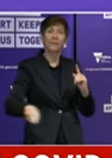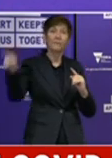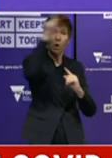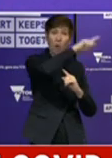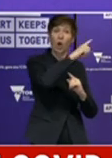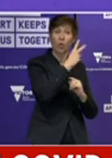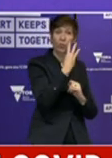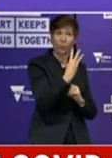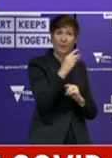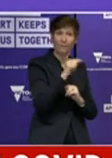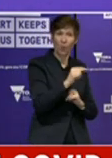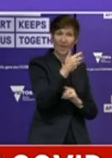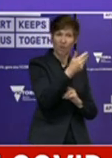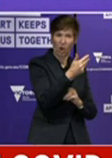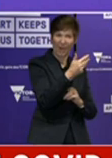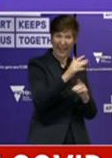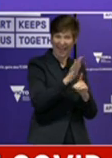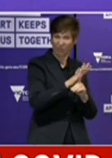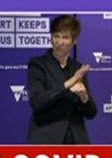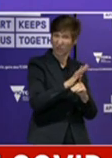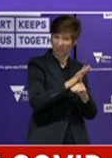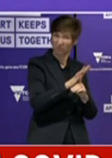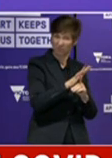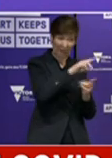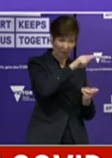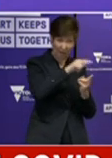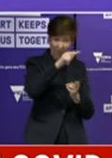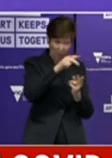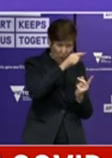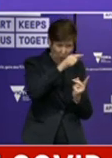a very good outcome. Of course, we want those metro numbers to come down